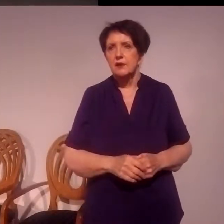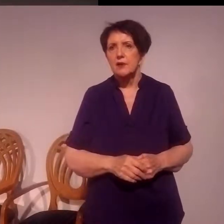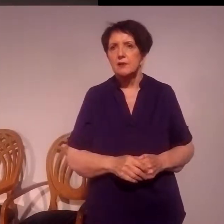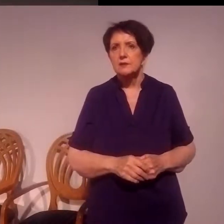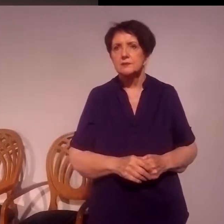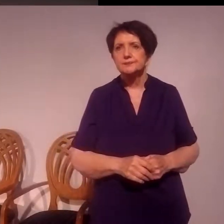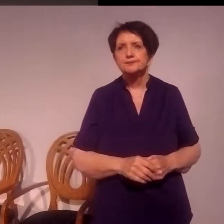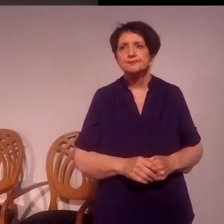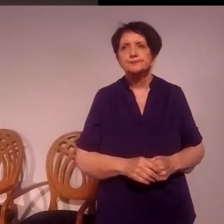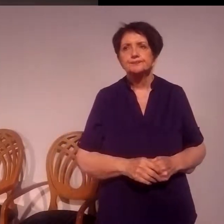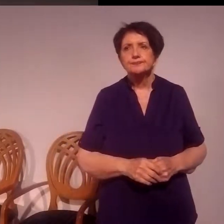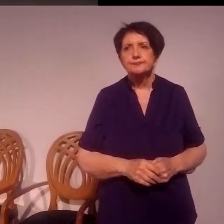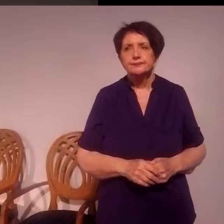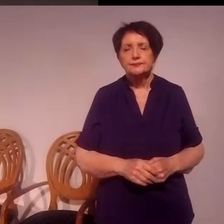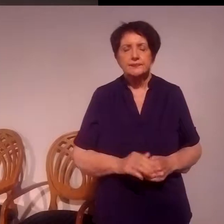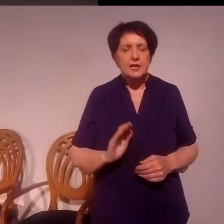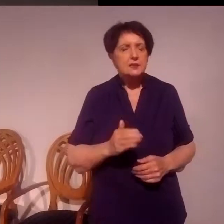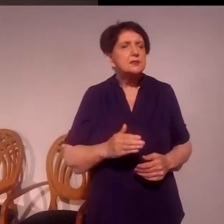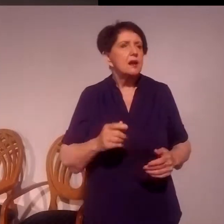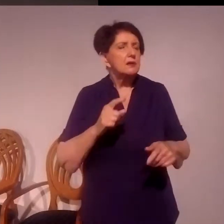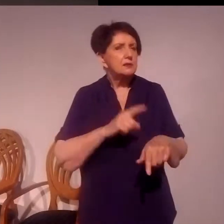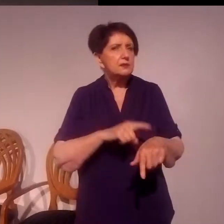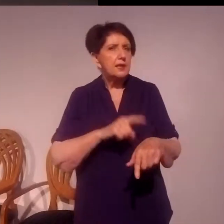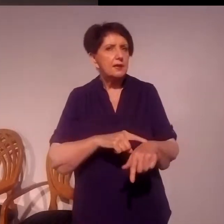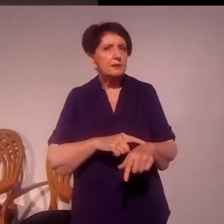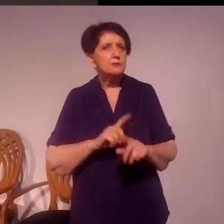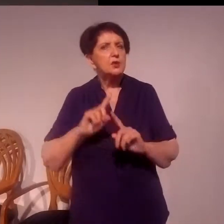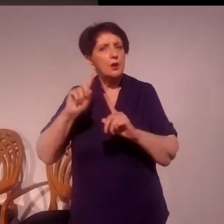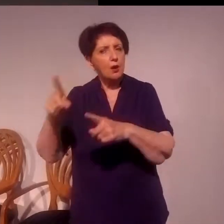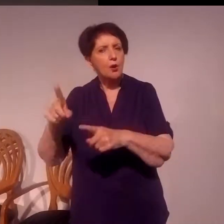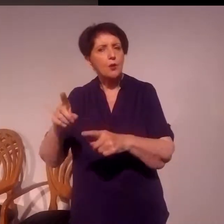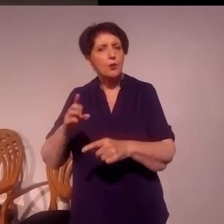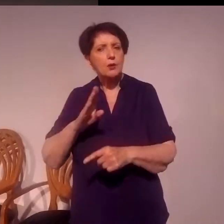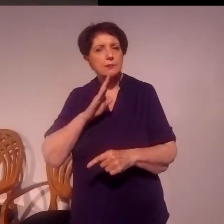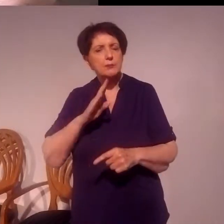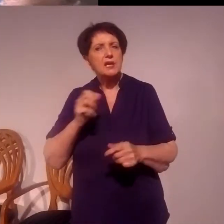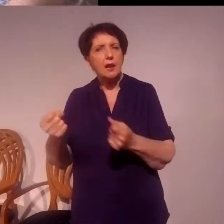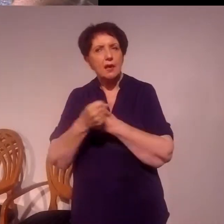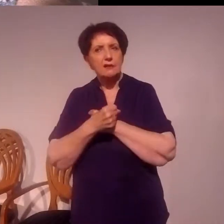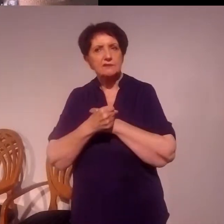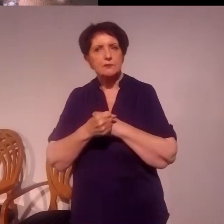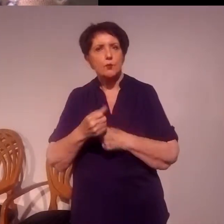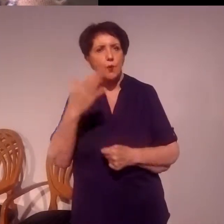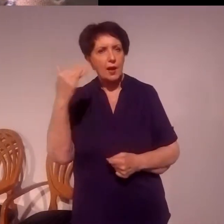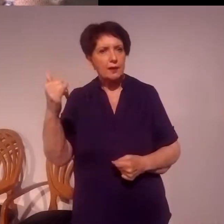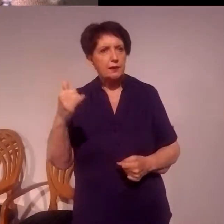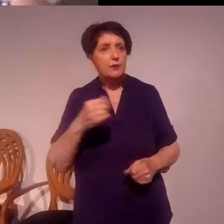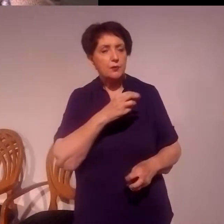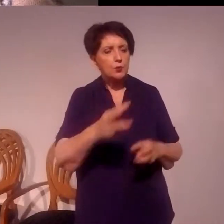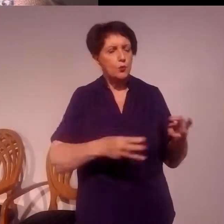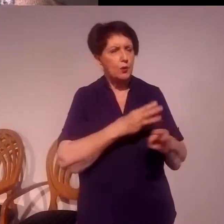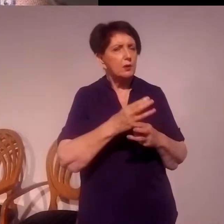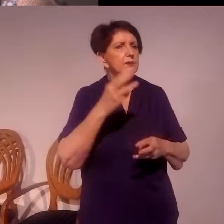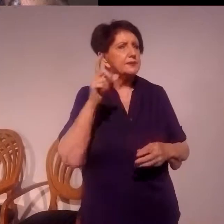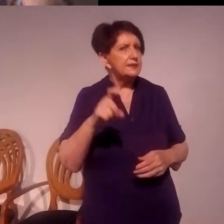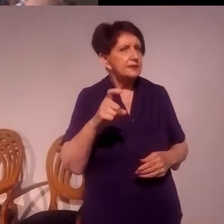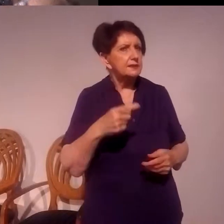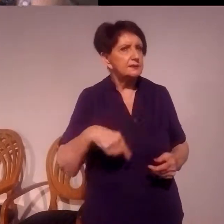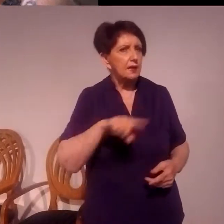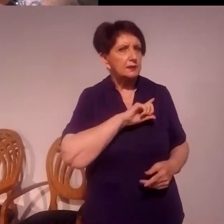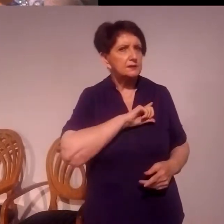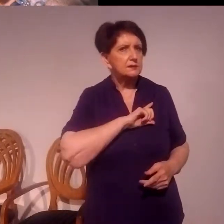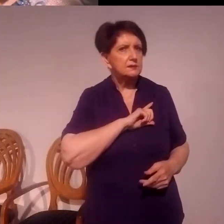Now, this is our time to go be love because the world needs us. But up till now, it has been